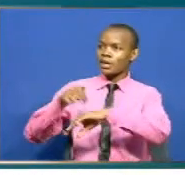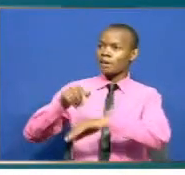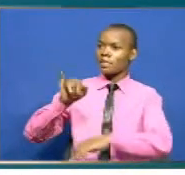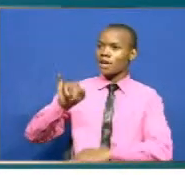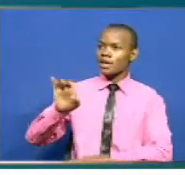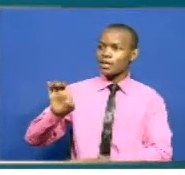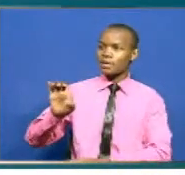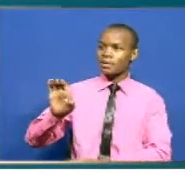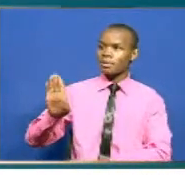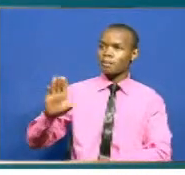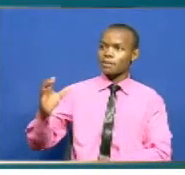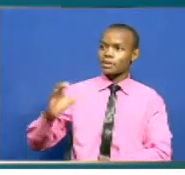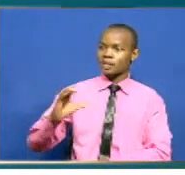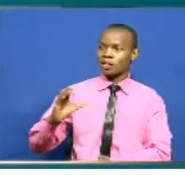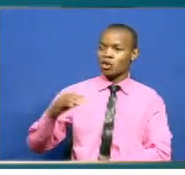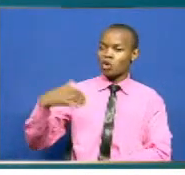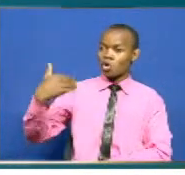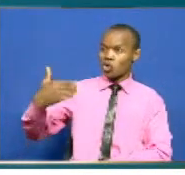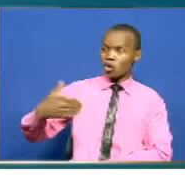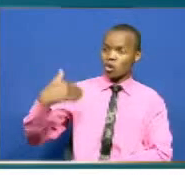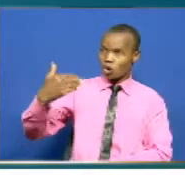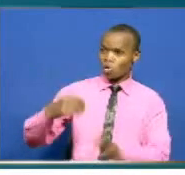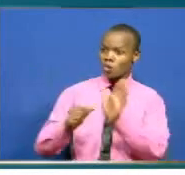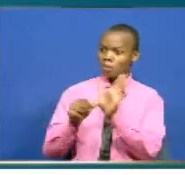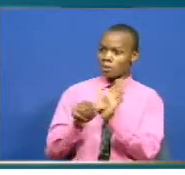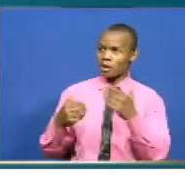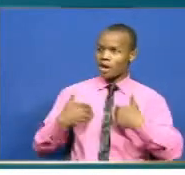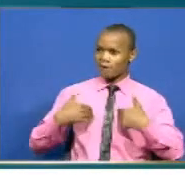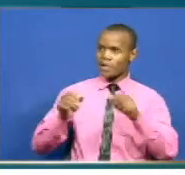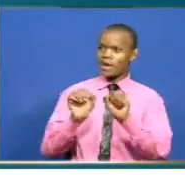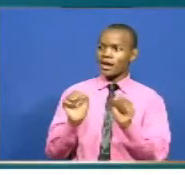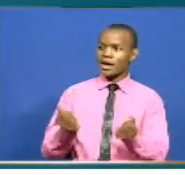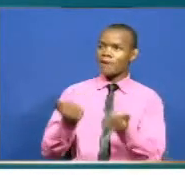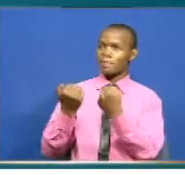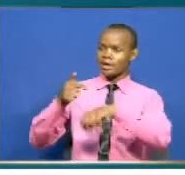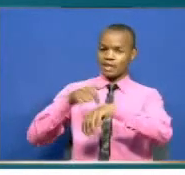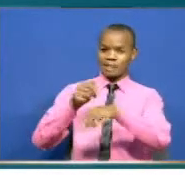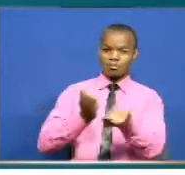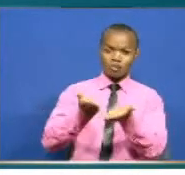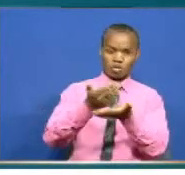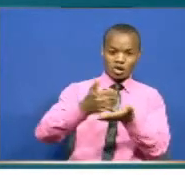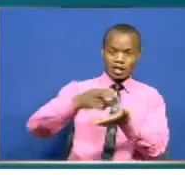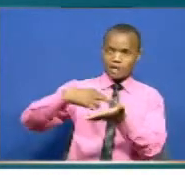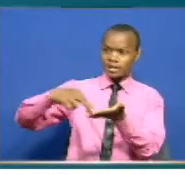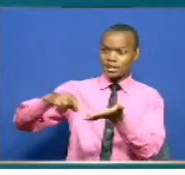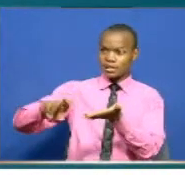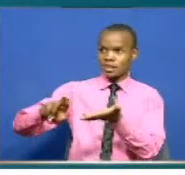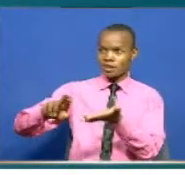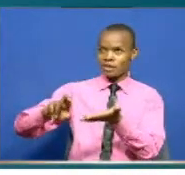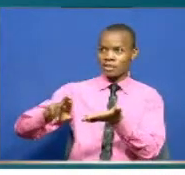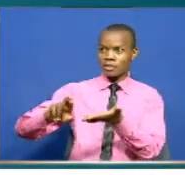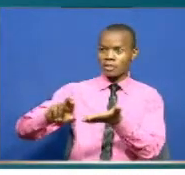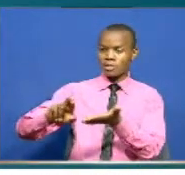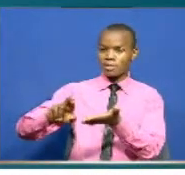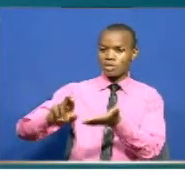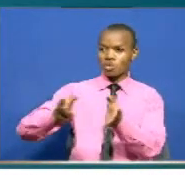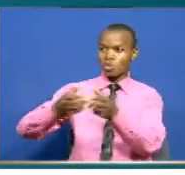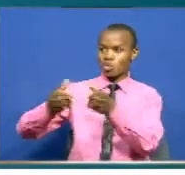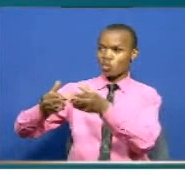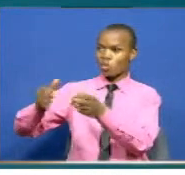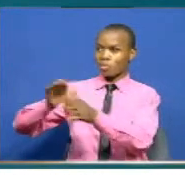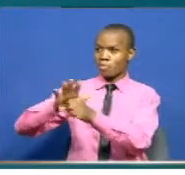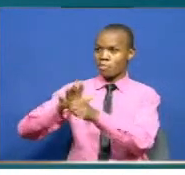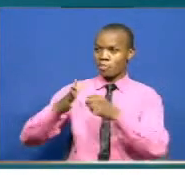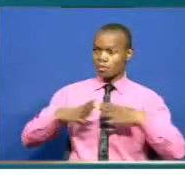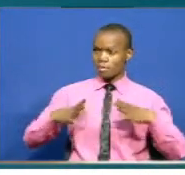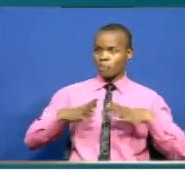faced, there is always an issue that happens when it comes into collecting signatures from so many categories of people.